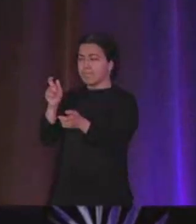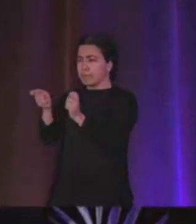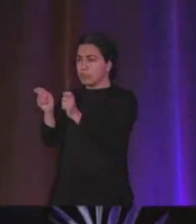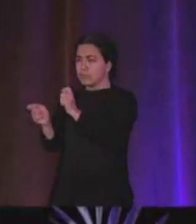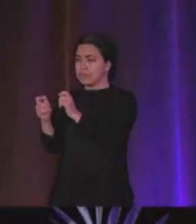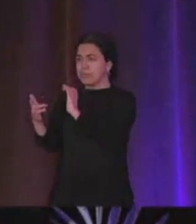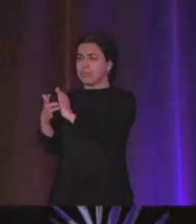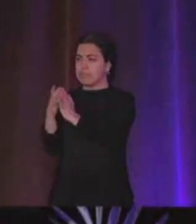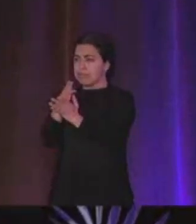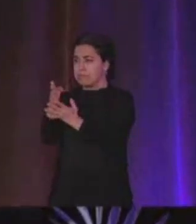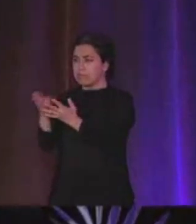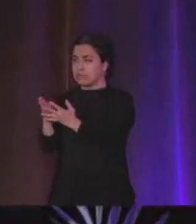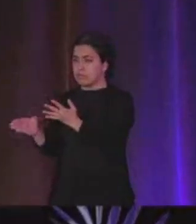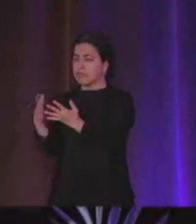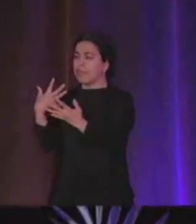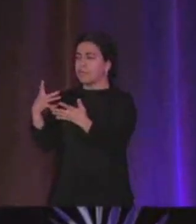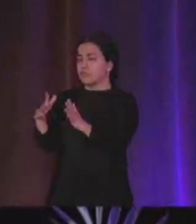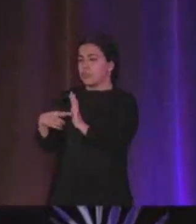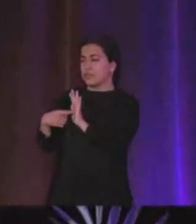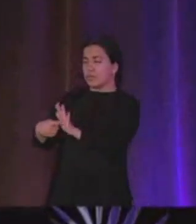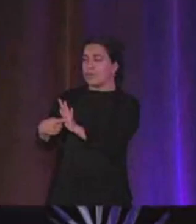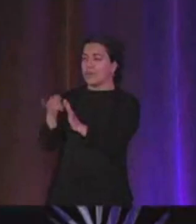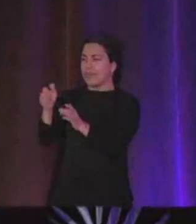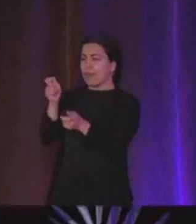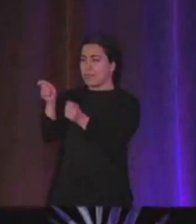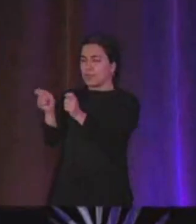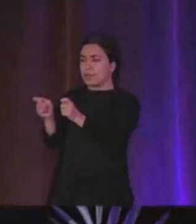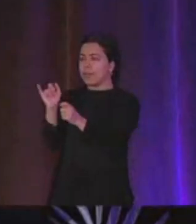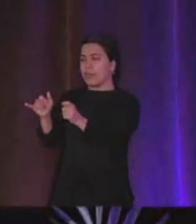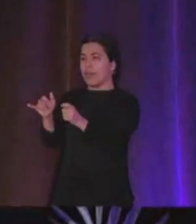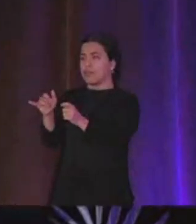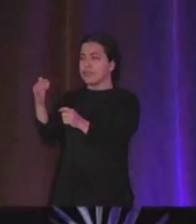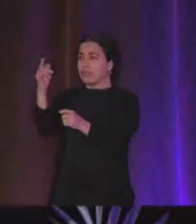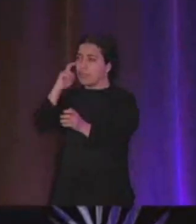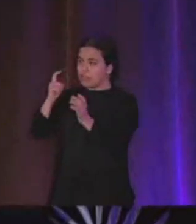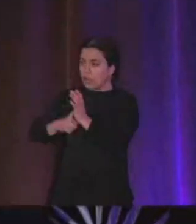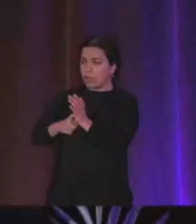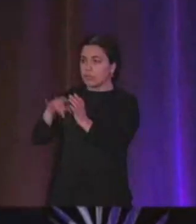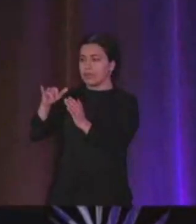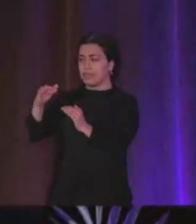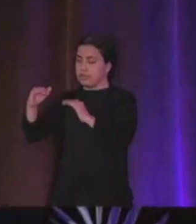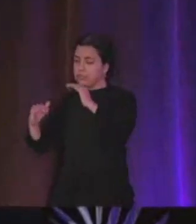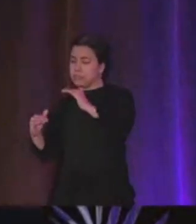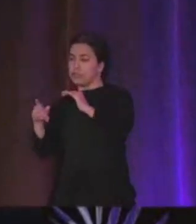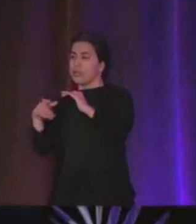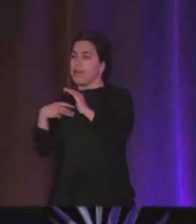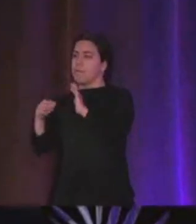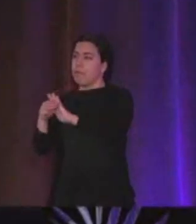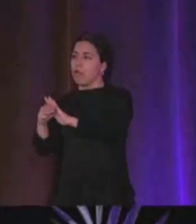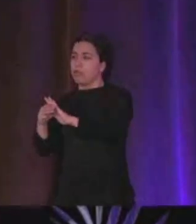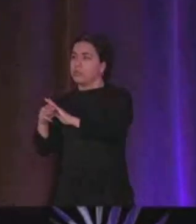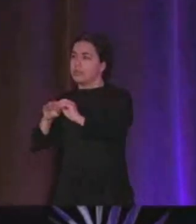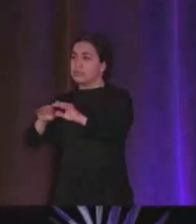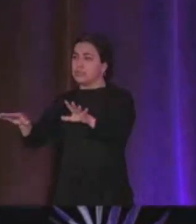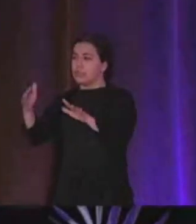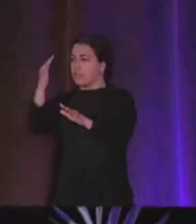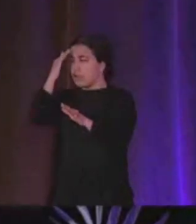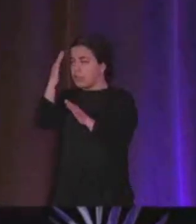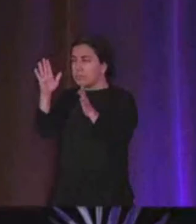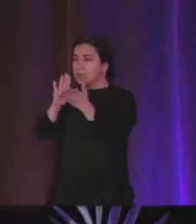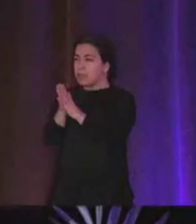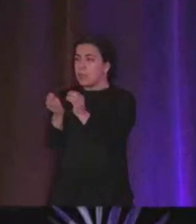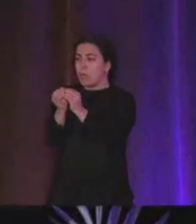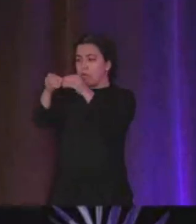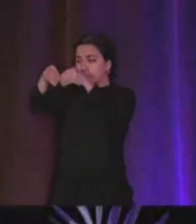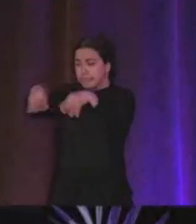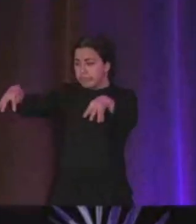shown it to you. Pruning, or maybe like knowledge distillation. In knowledge distillation, you have the bulky models. You can just distill the knowledge into smaller models that you can run